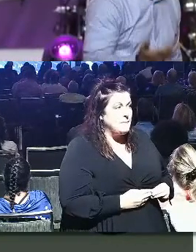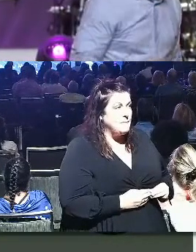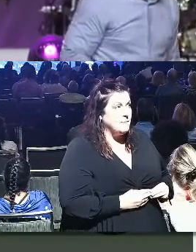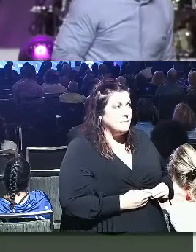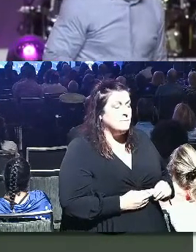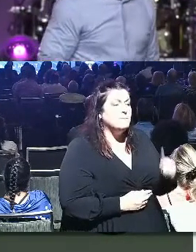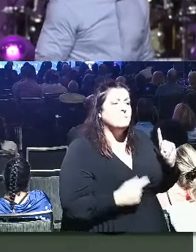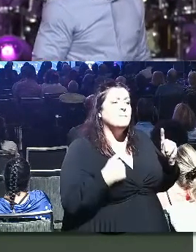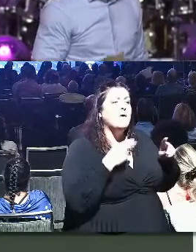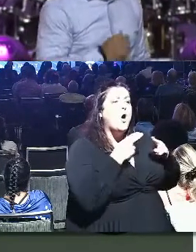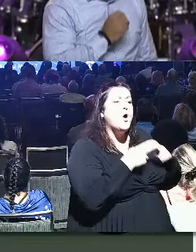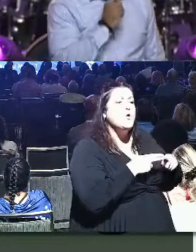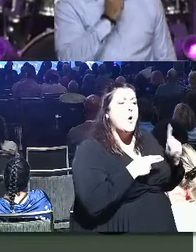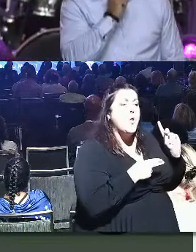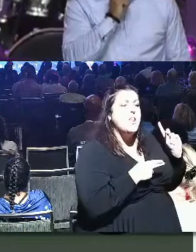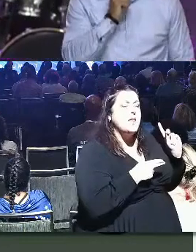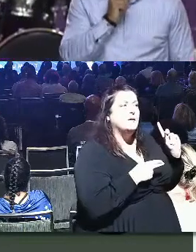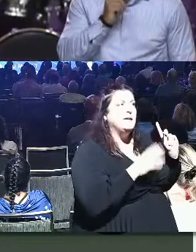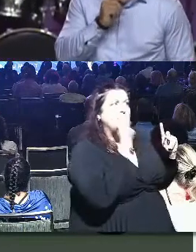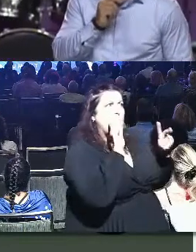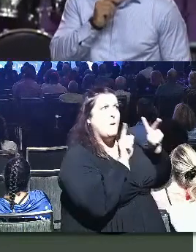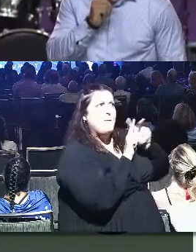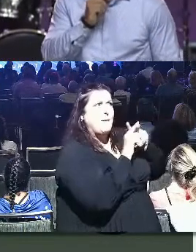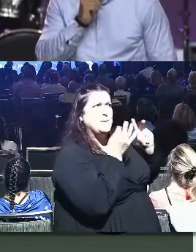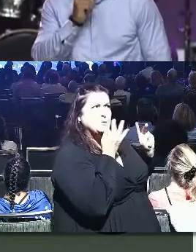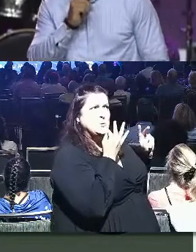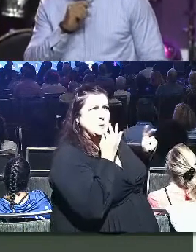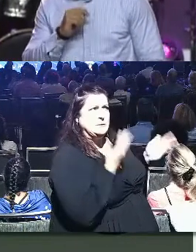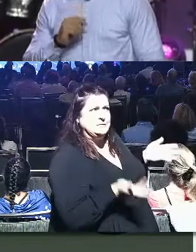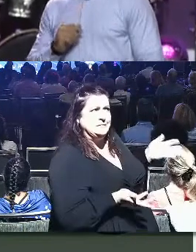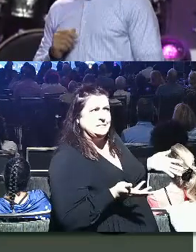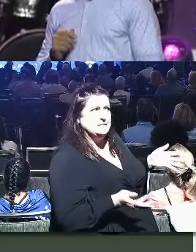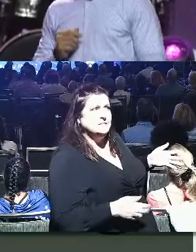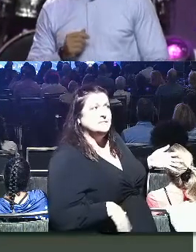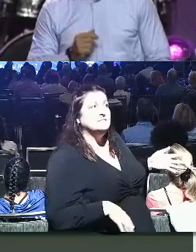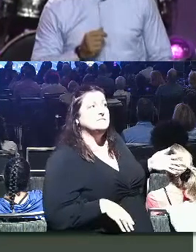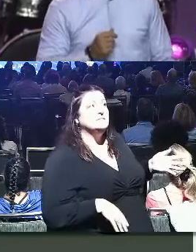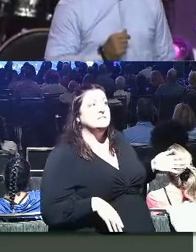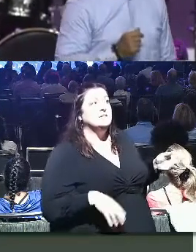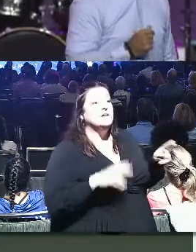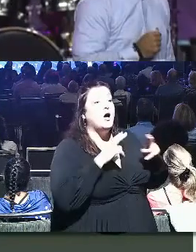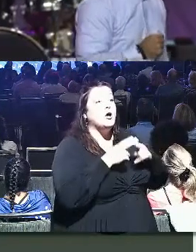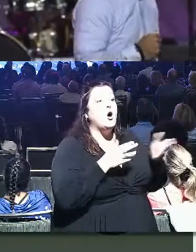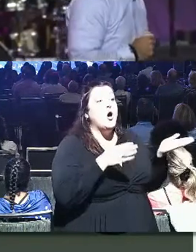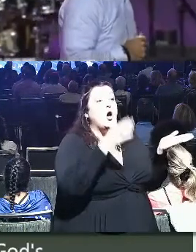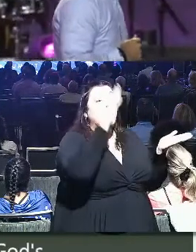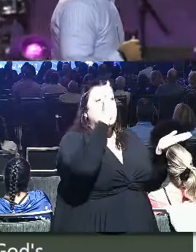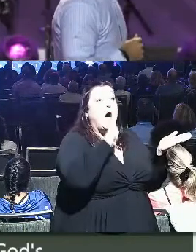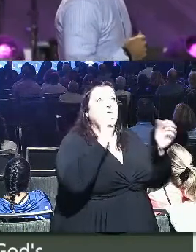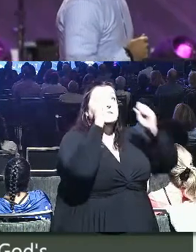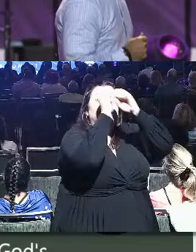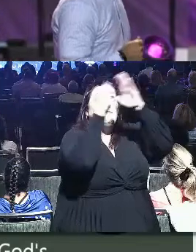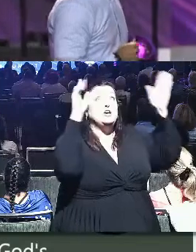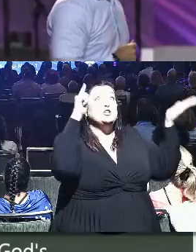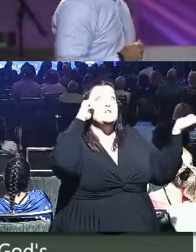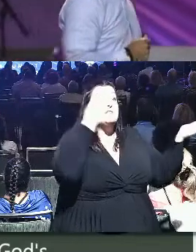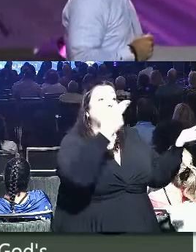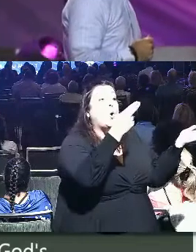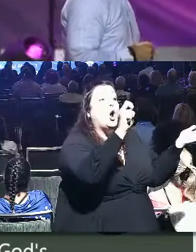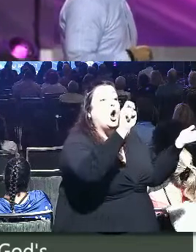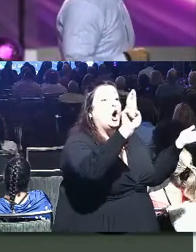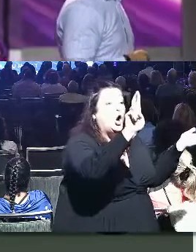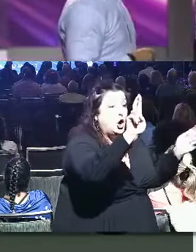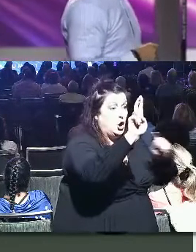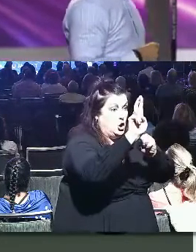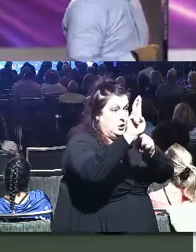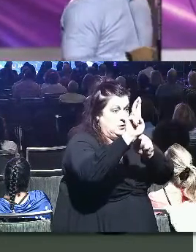and I call this picture, and it'll pop up on the screen, I call it God's vision for her. This is a picture that's